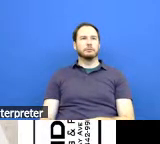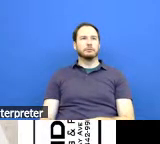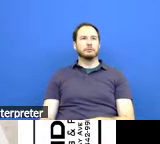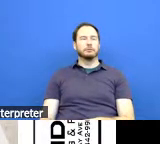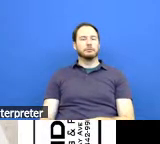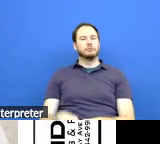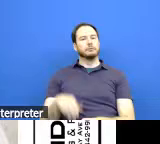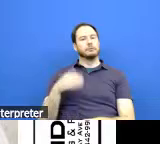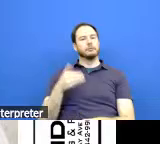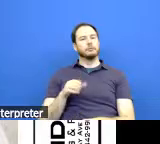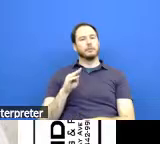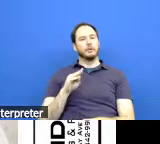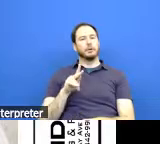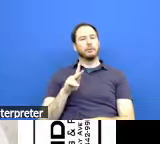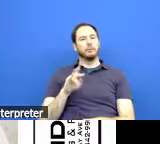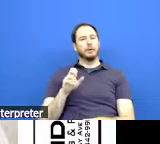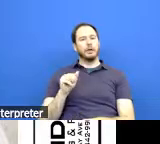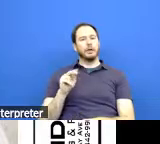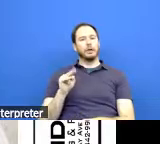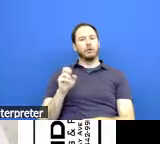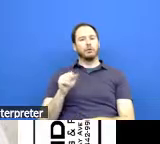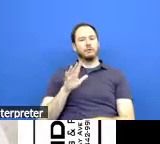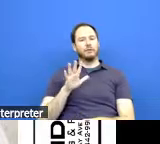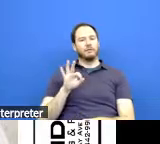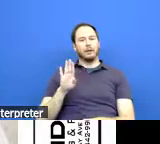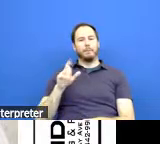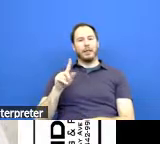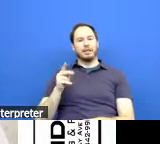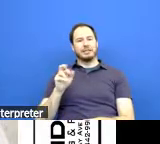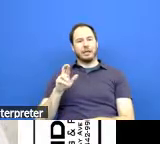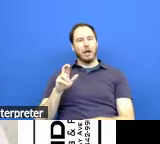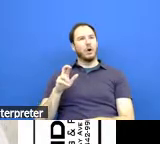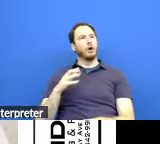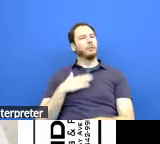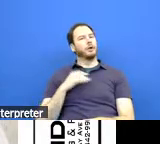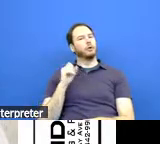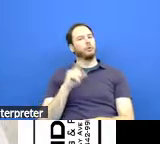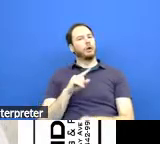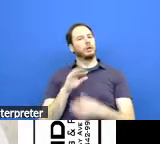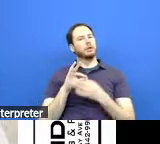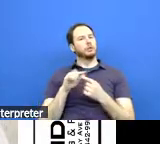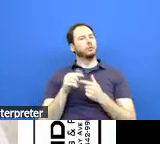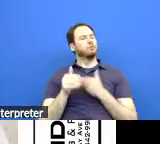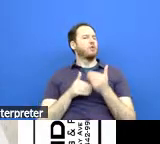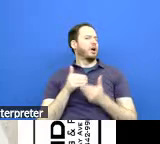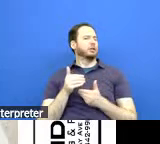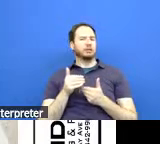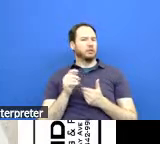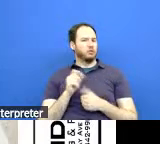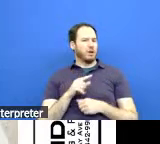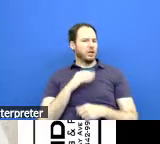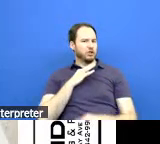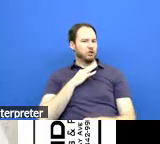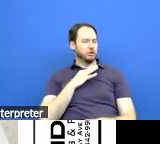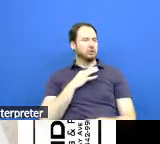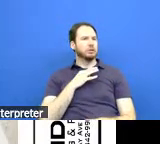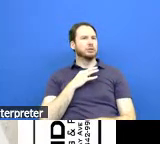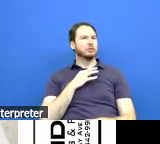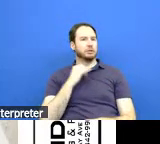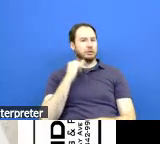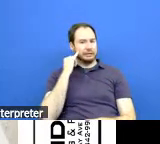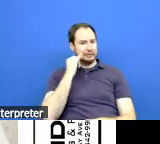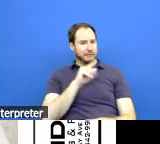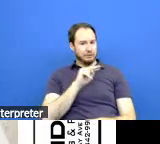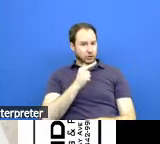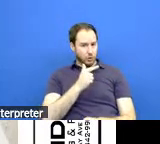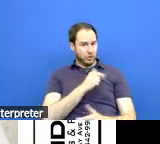Mike Andrews, 59 Bell Tower. And my question is more of a process question. And so if the